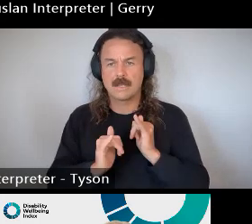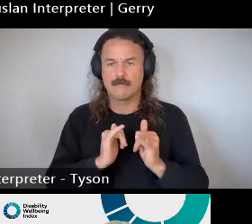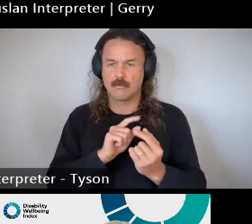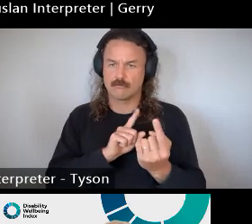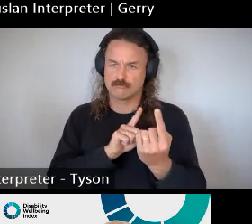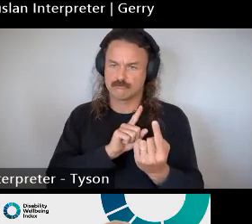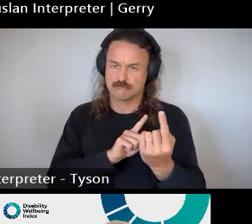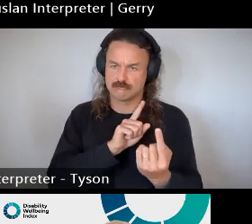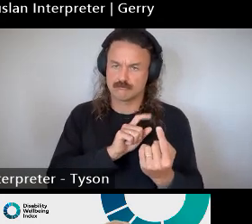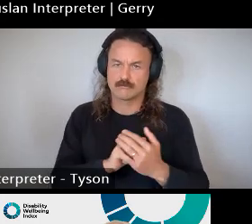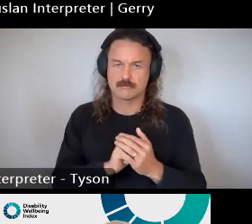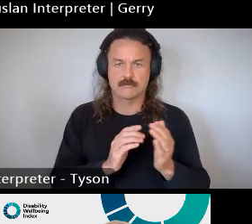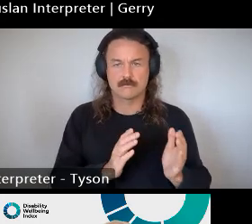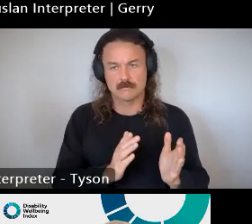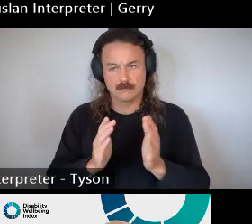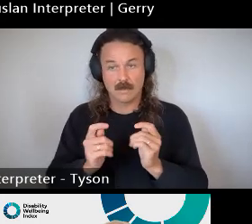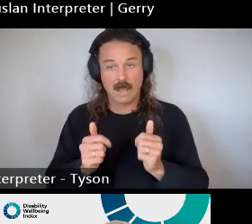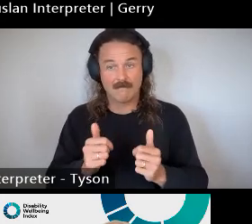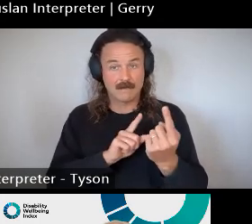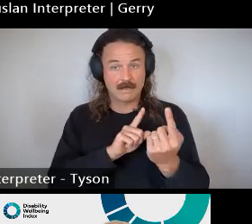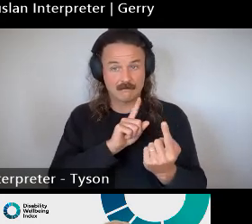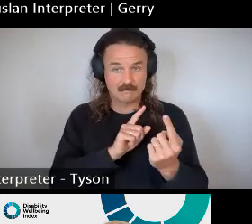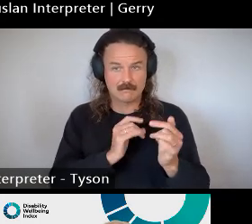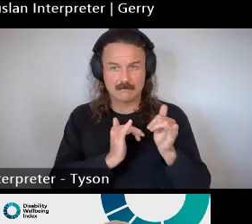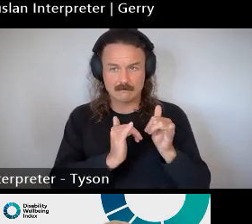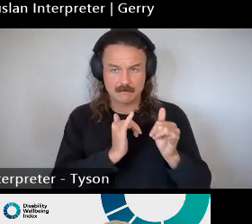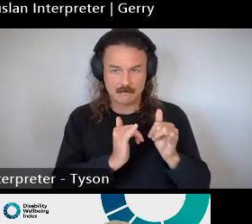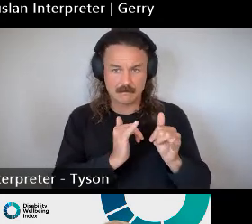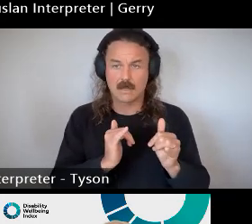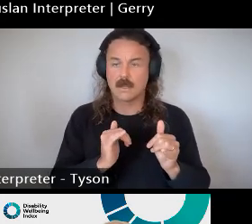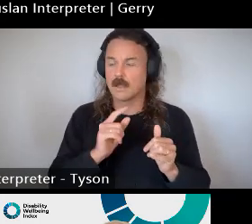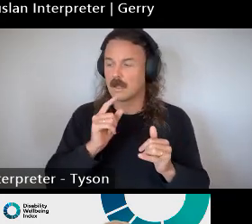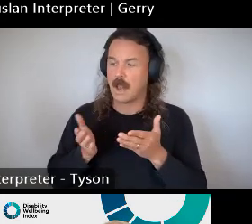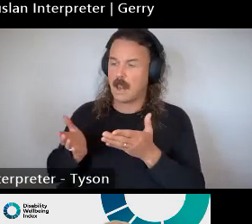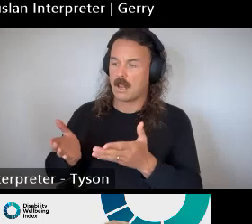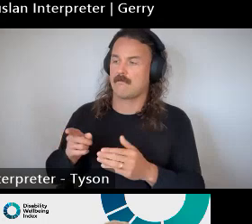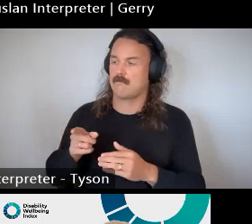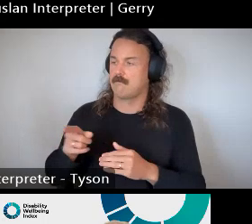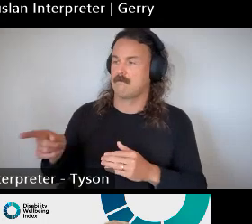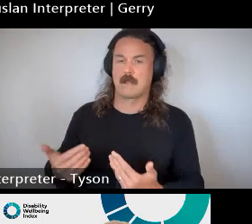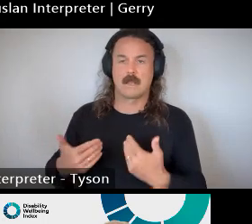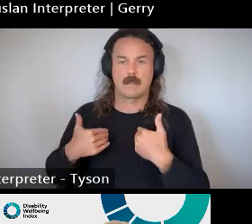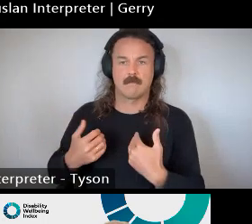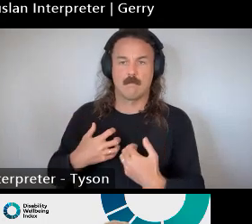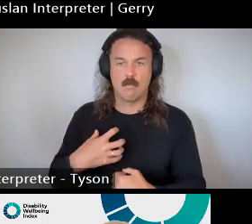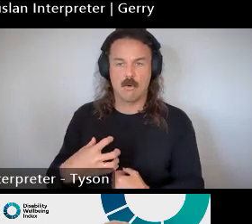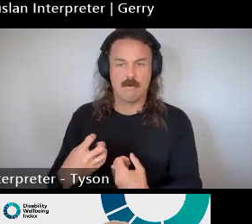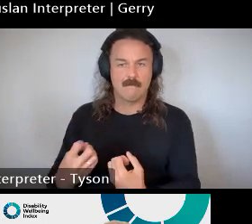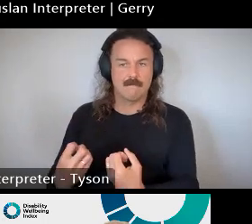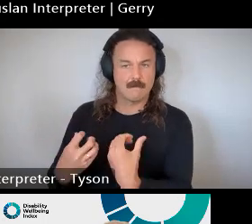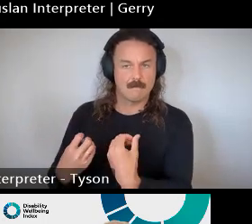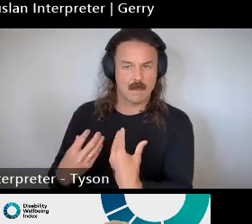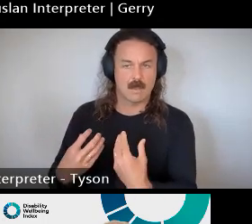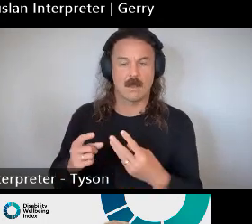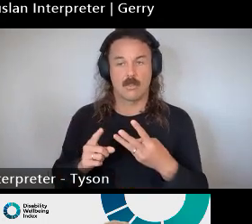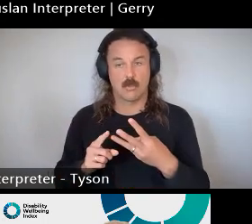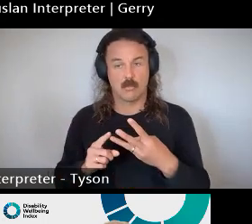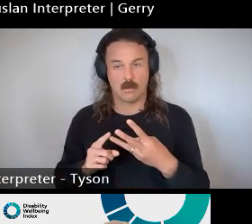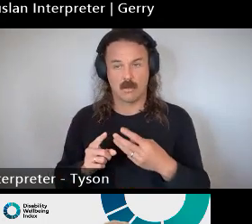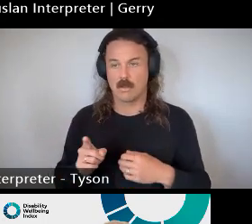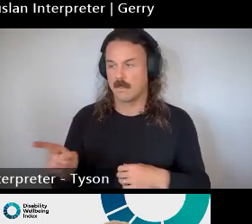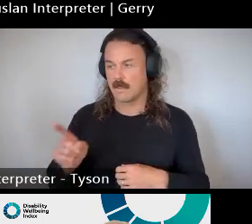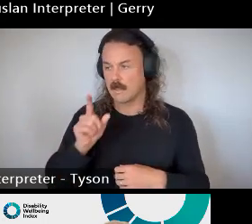also the second opportunity to provide additional comments, as well as a third opportunity in putting feedback in the very brief